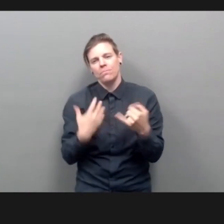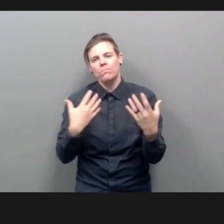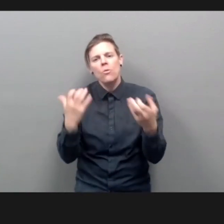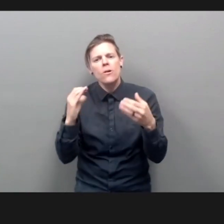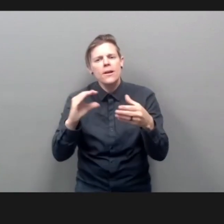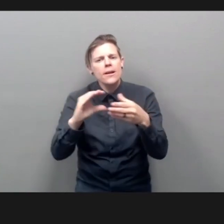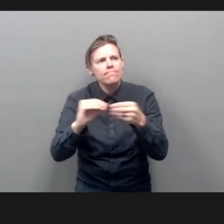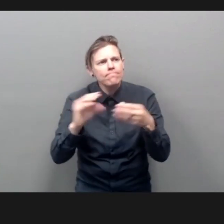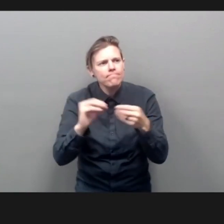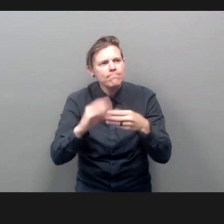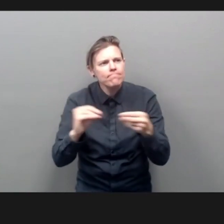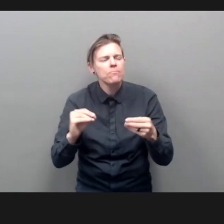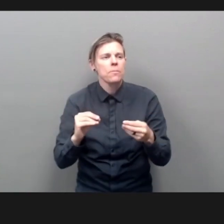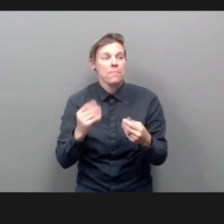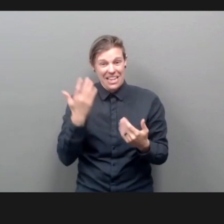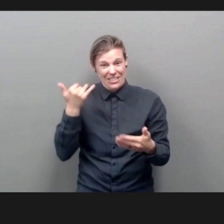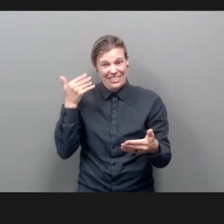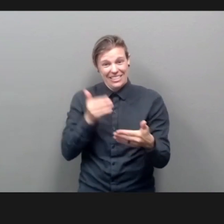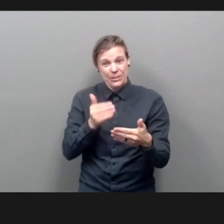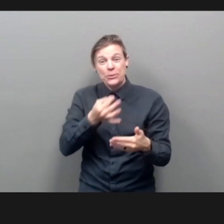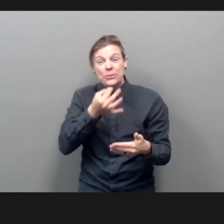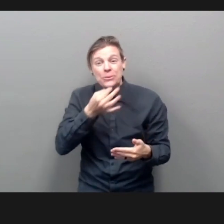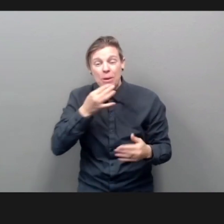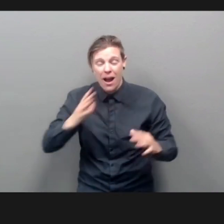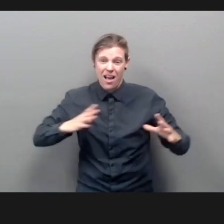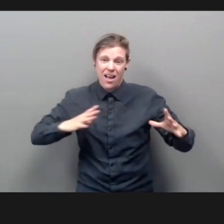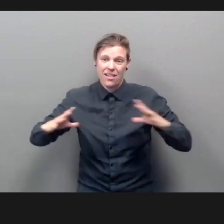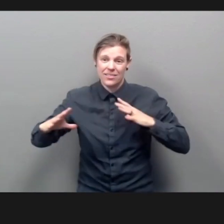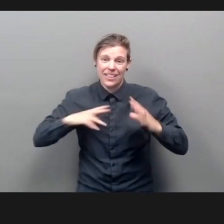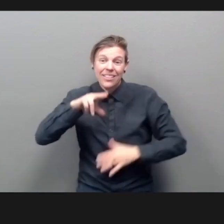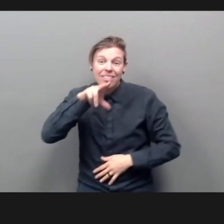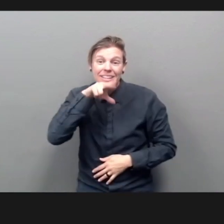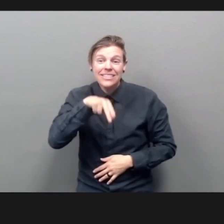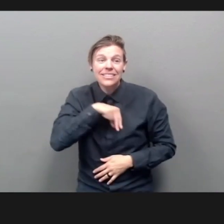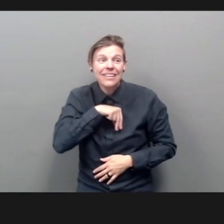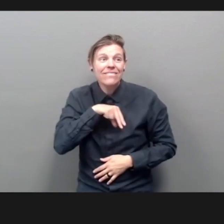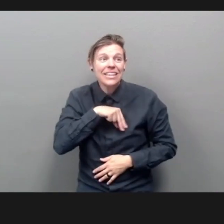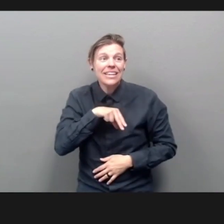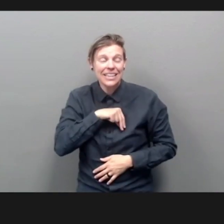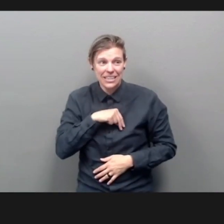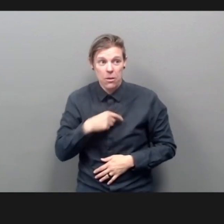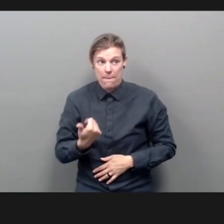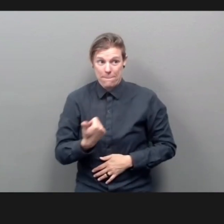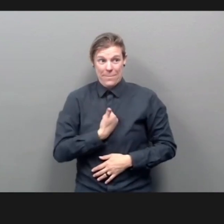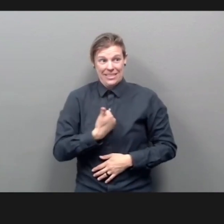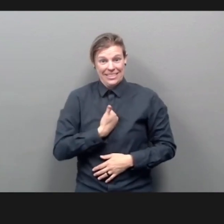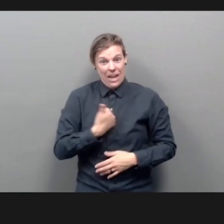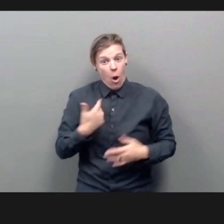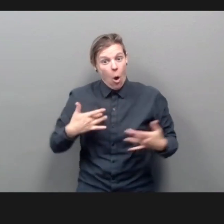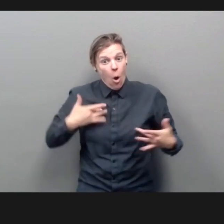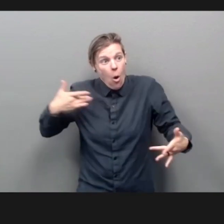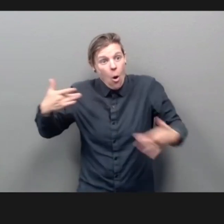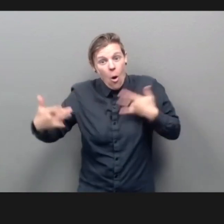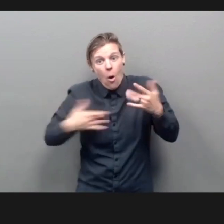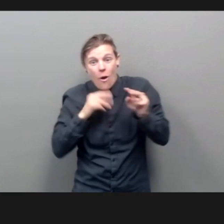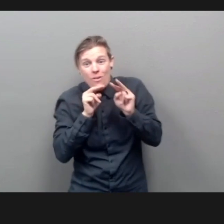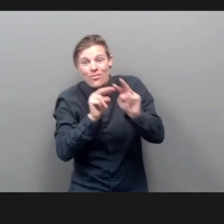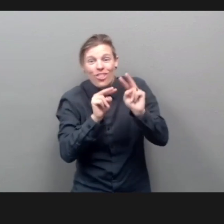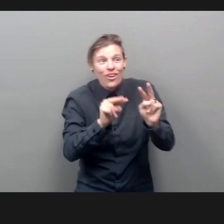approaching, all of us, myself included, are looking forward to spending time with our